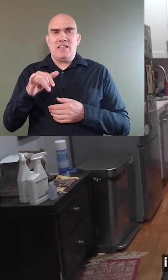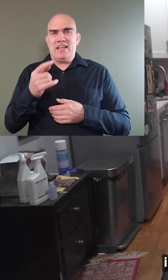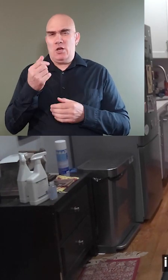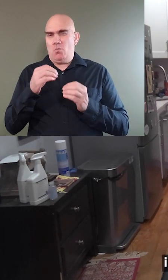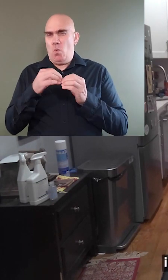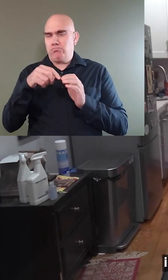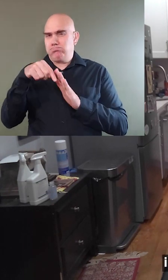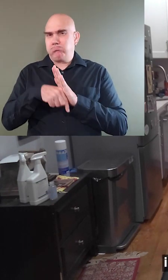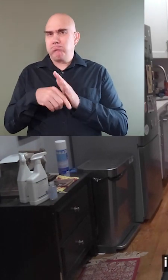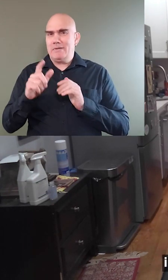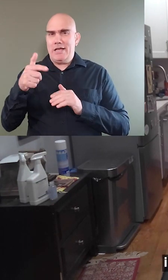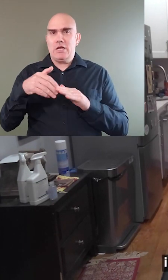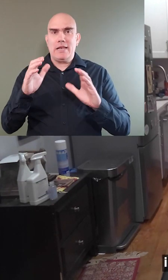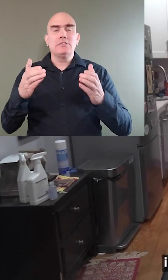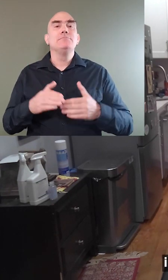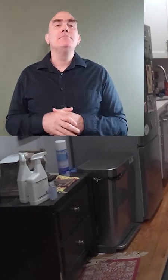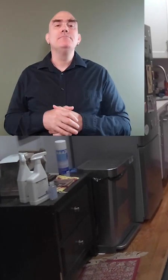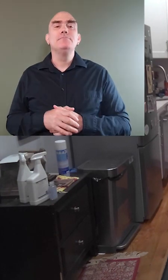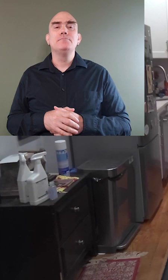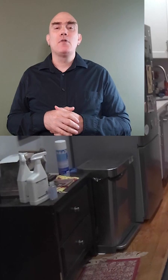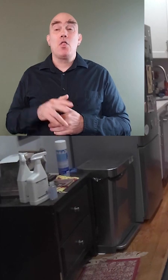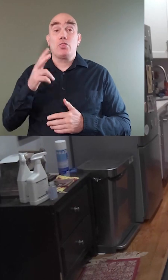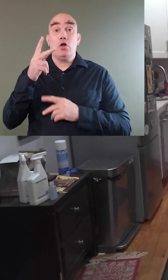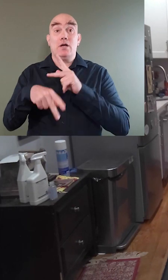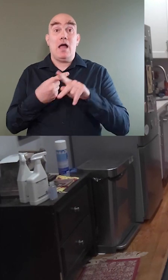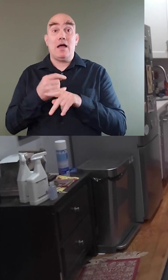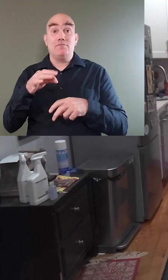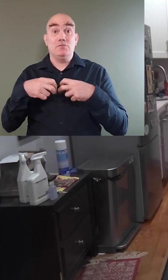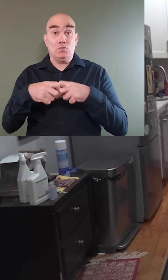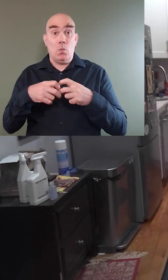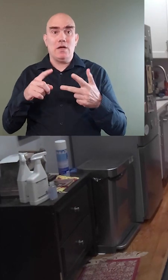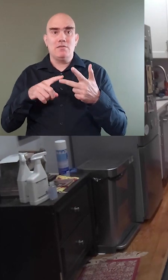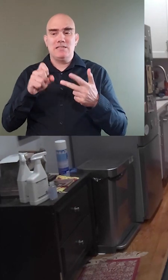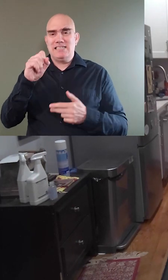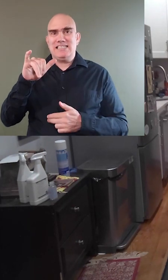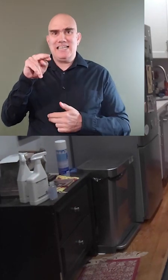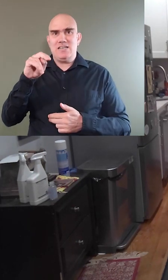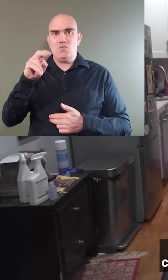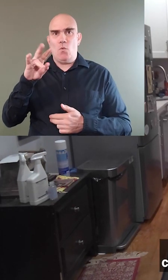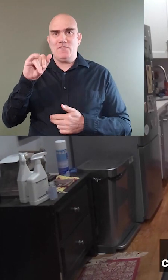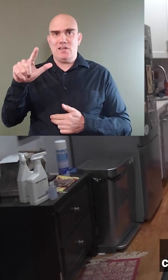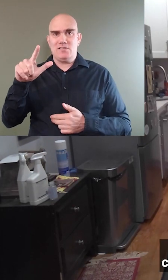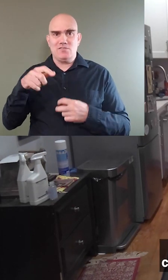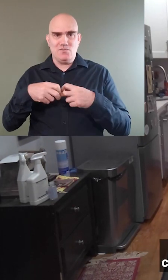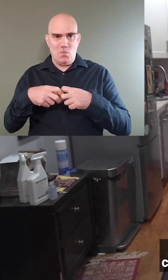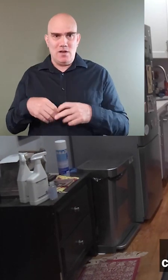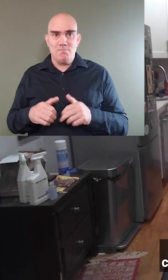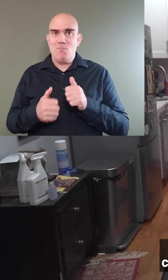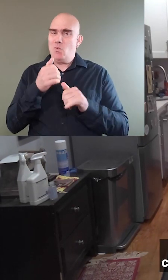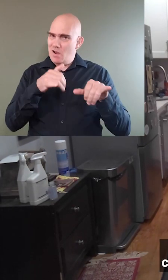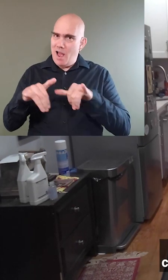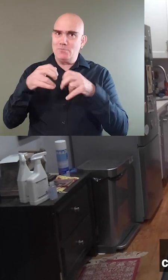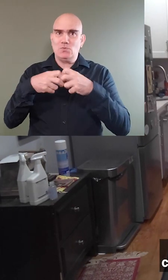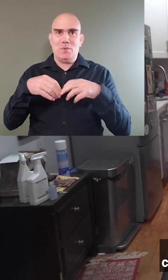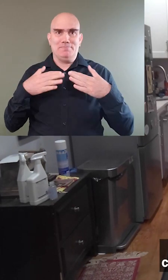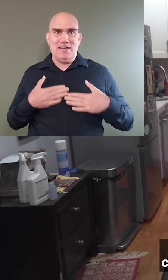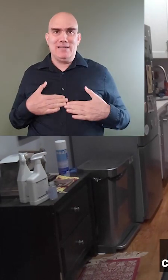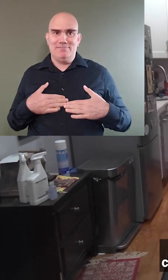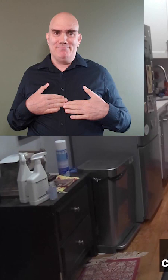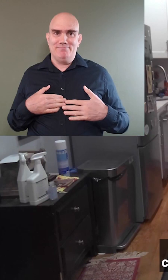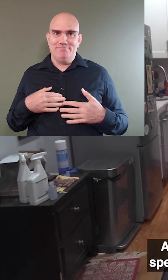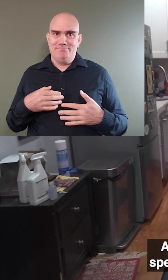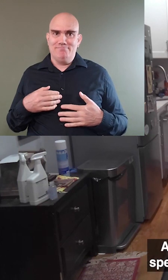depth later on in class. The third kind of joint is the synovial joint. That's the most common joint in the